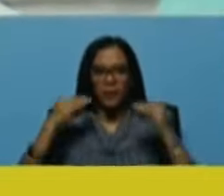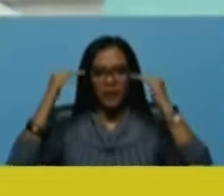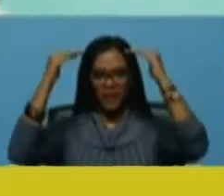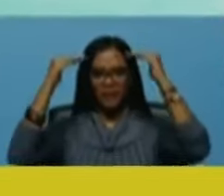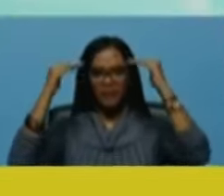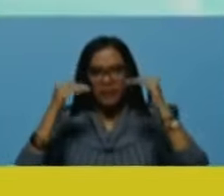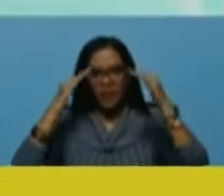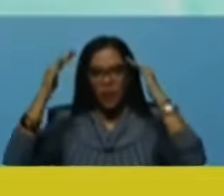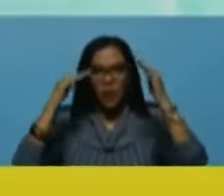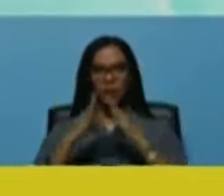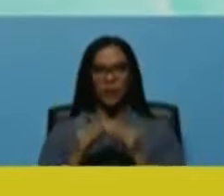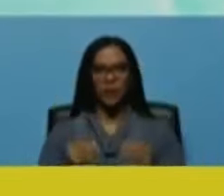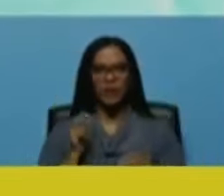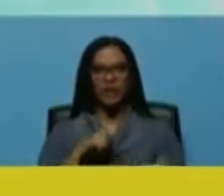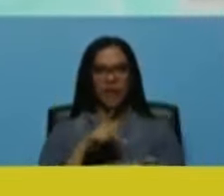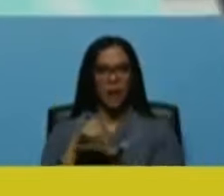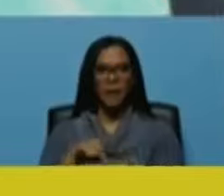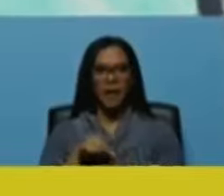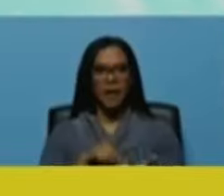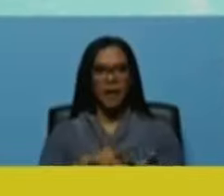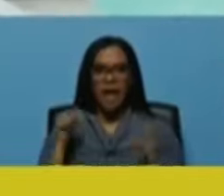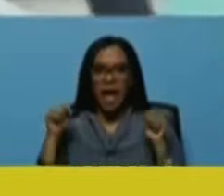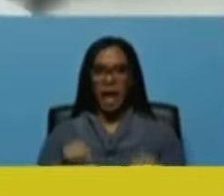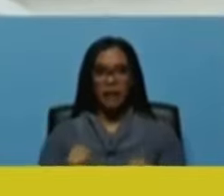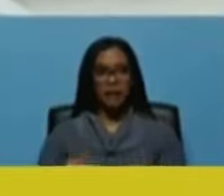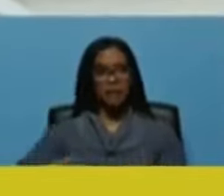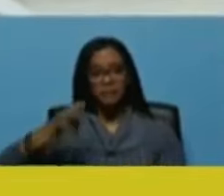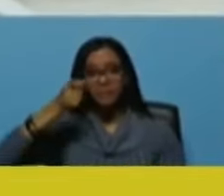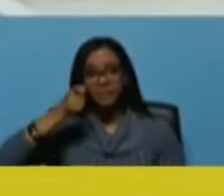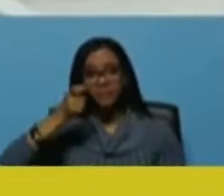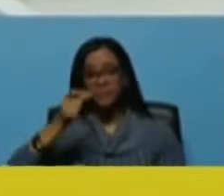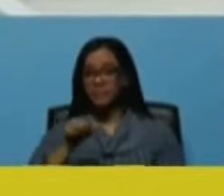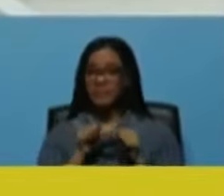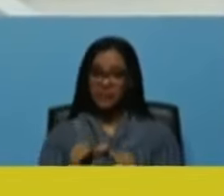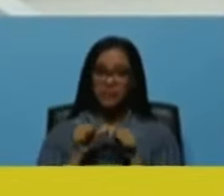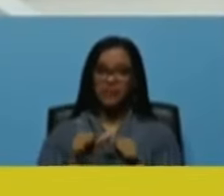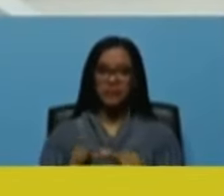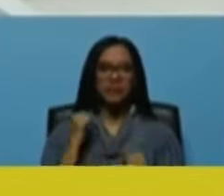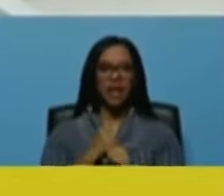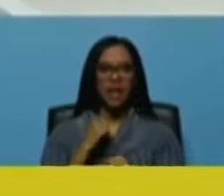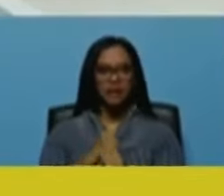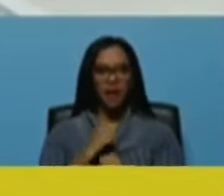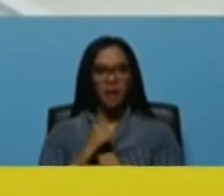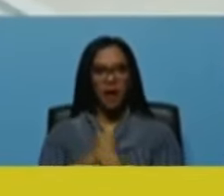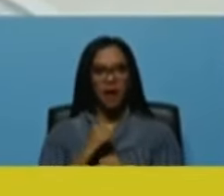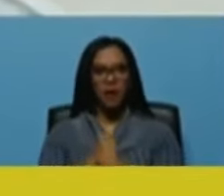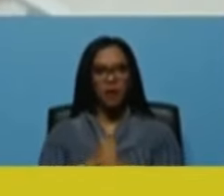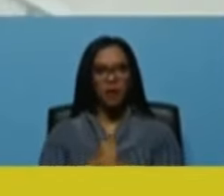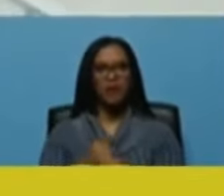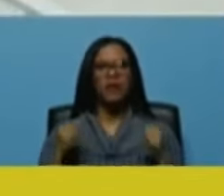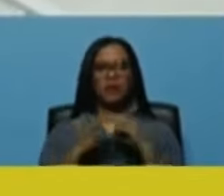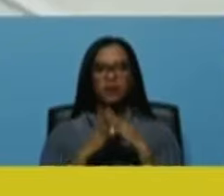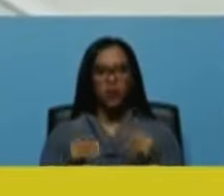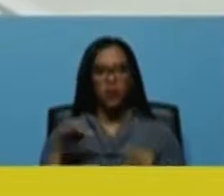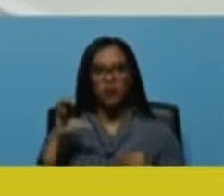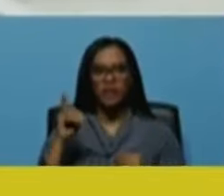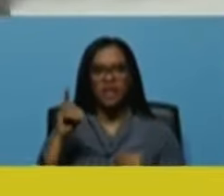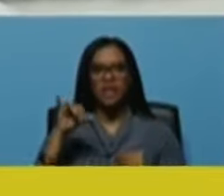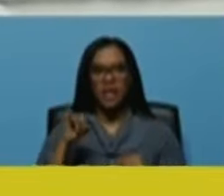commander, we are deployed here. The guard has not lowered. We continue with that work, with this hard work in